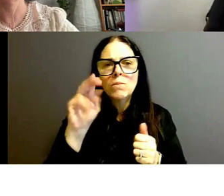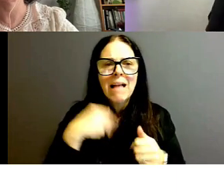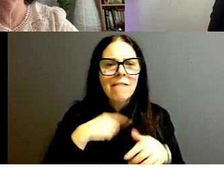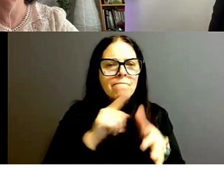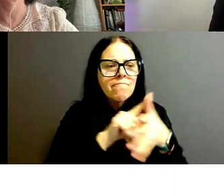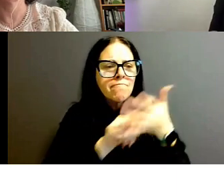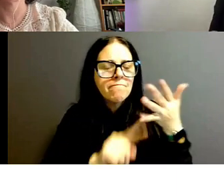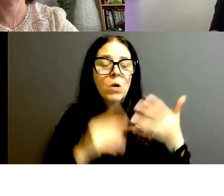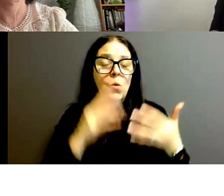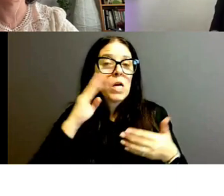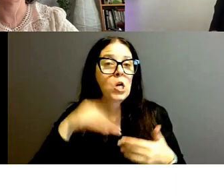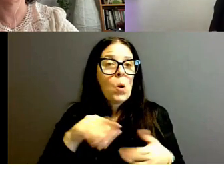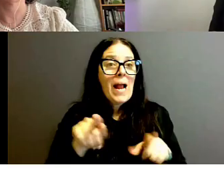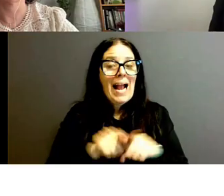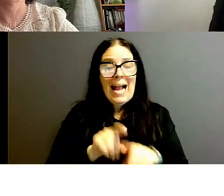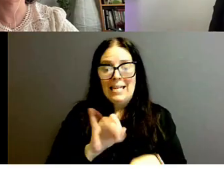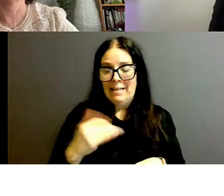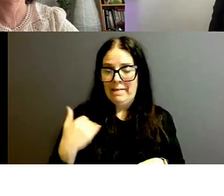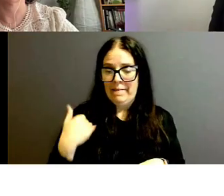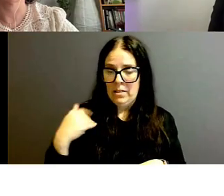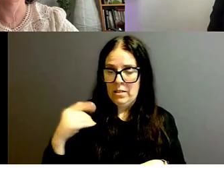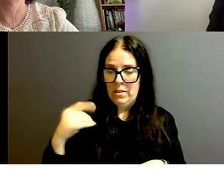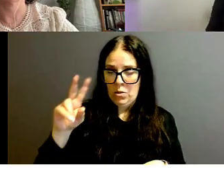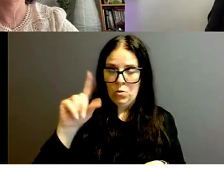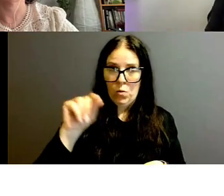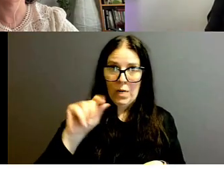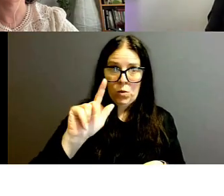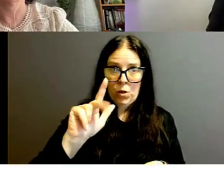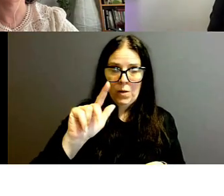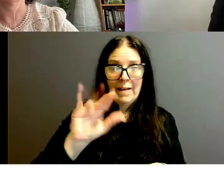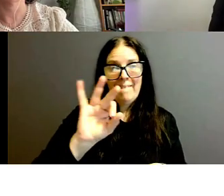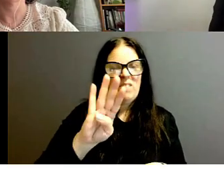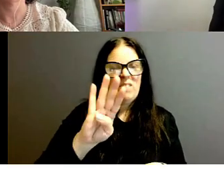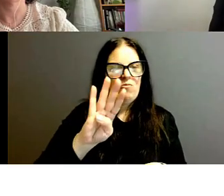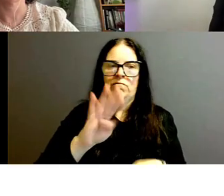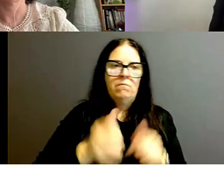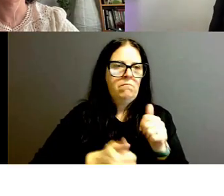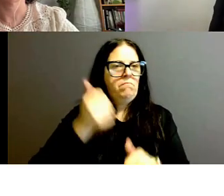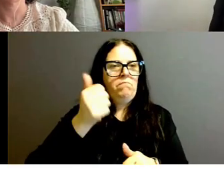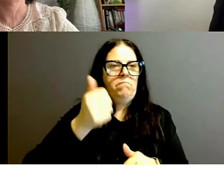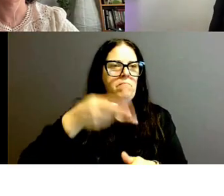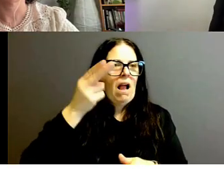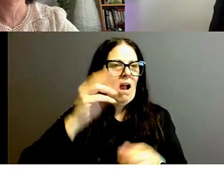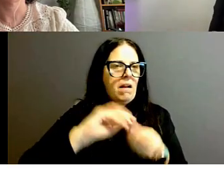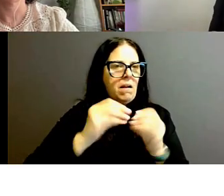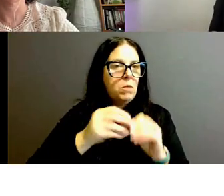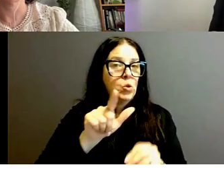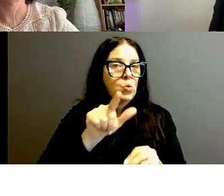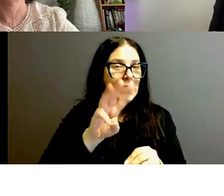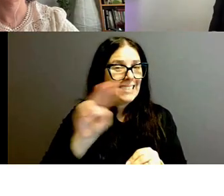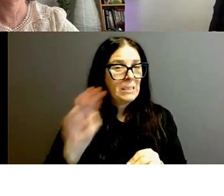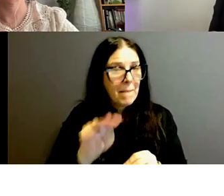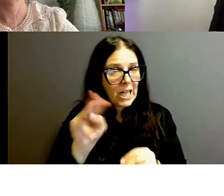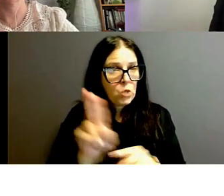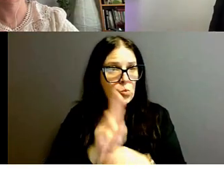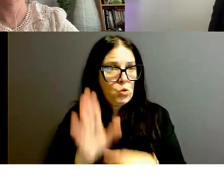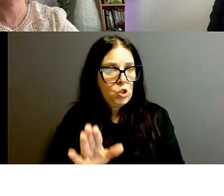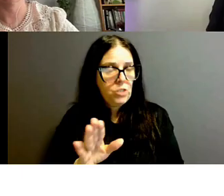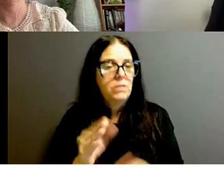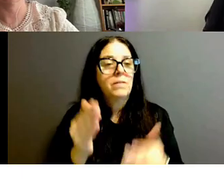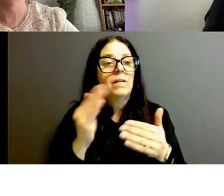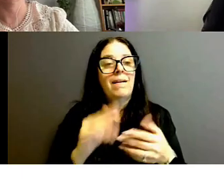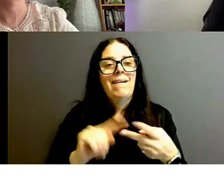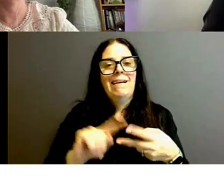of 2023, was the most popular platform with 26 million users, then followed by